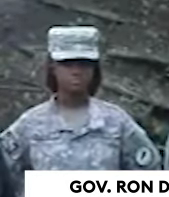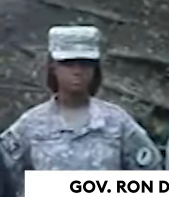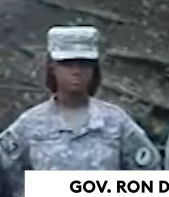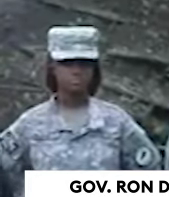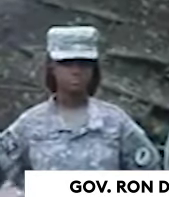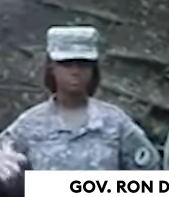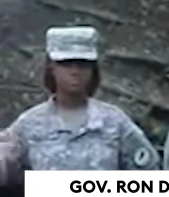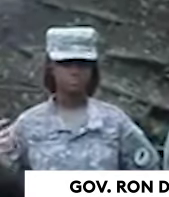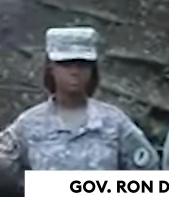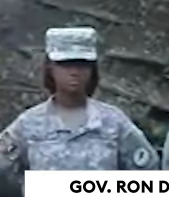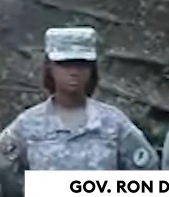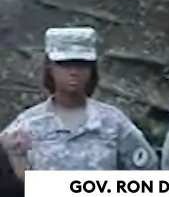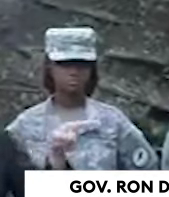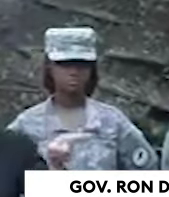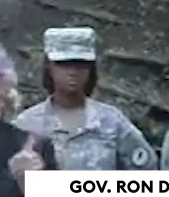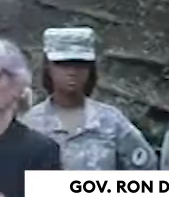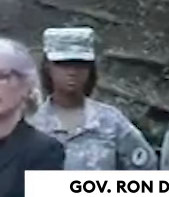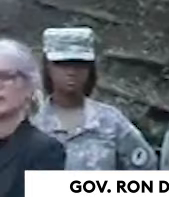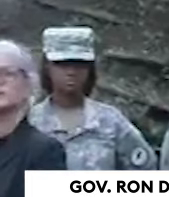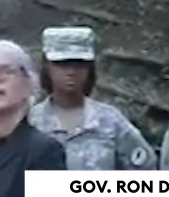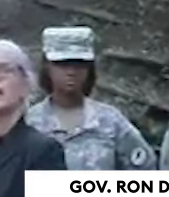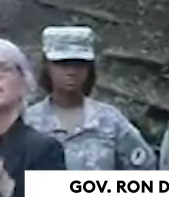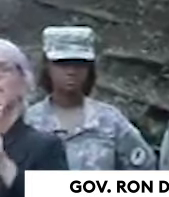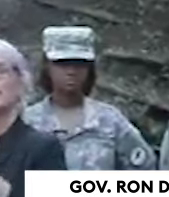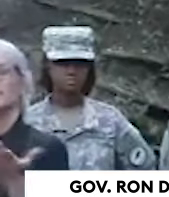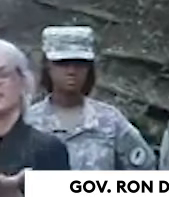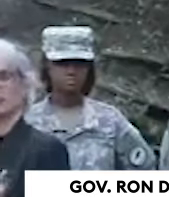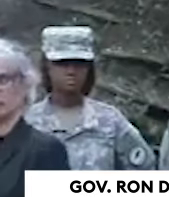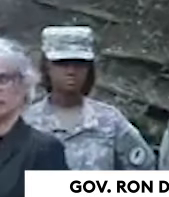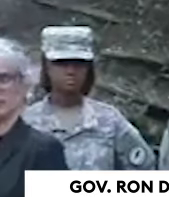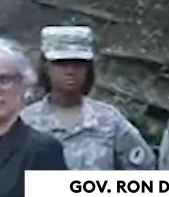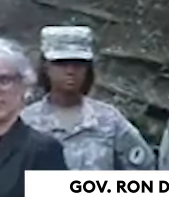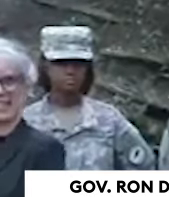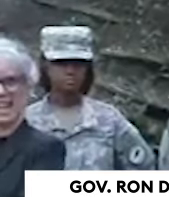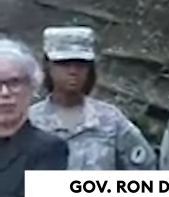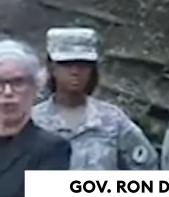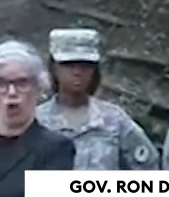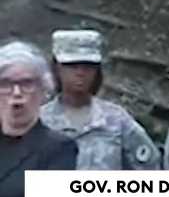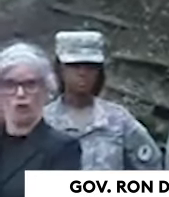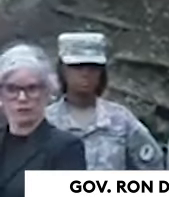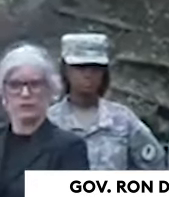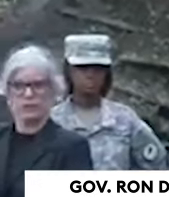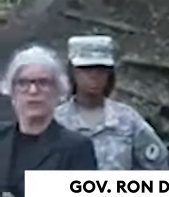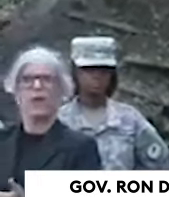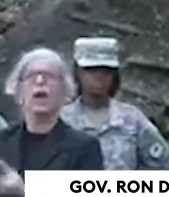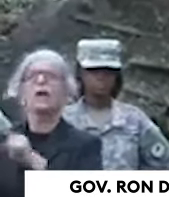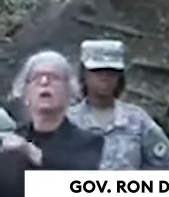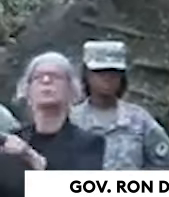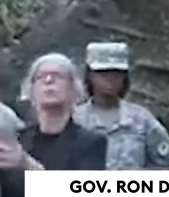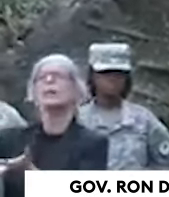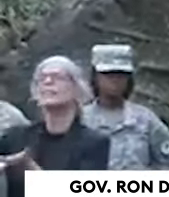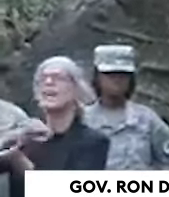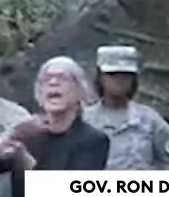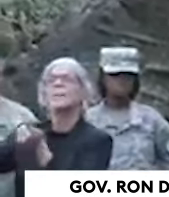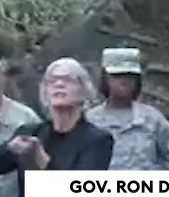So the guys behind me here for our State Guard, they came in and they're assisting with damage assessments.